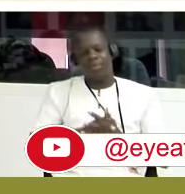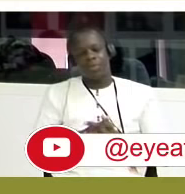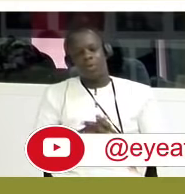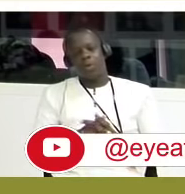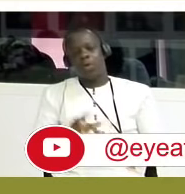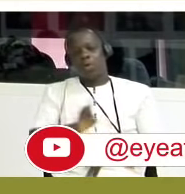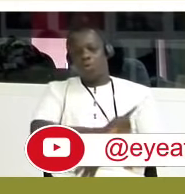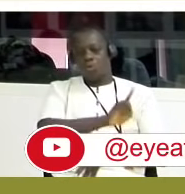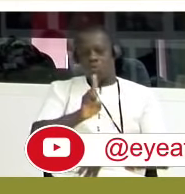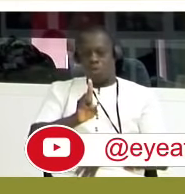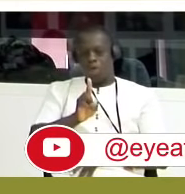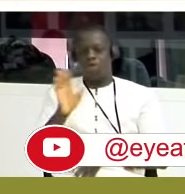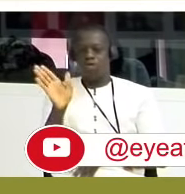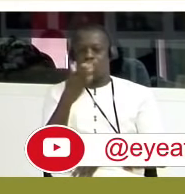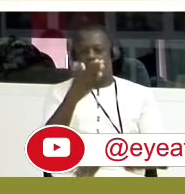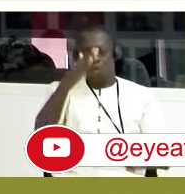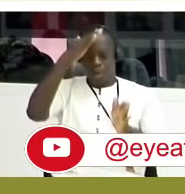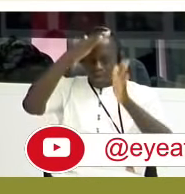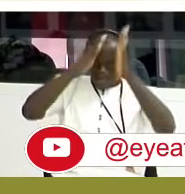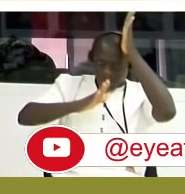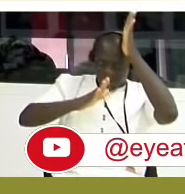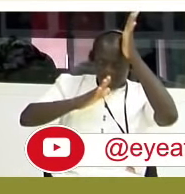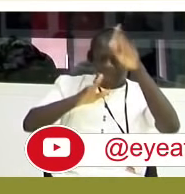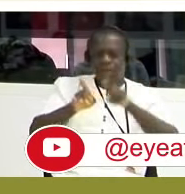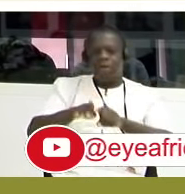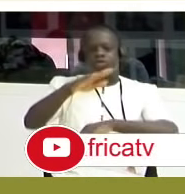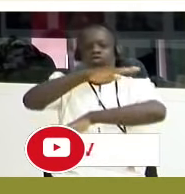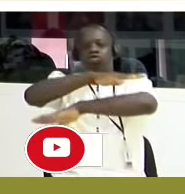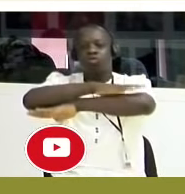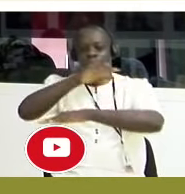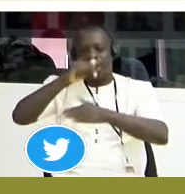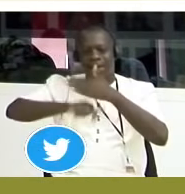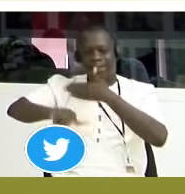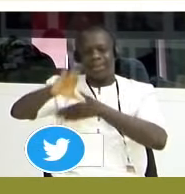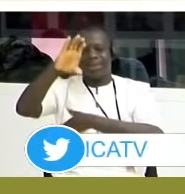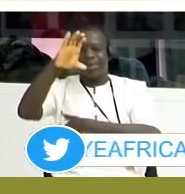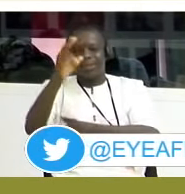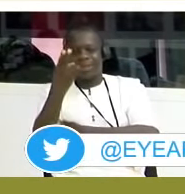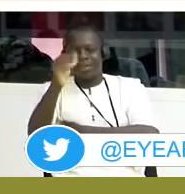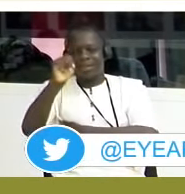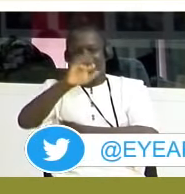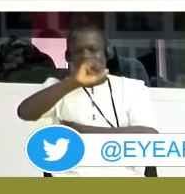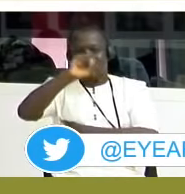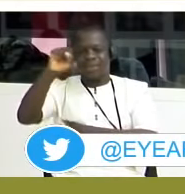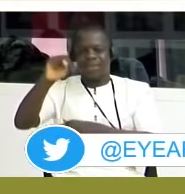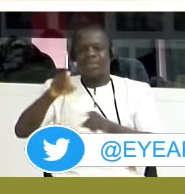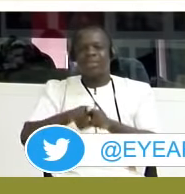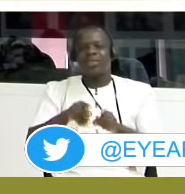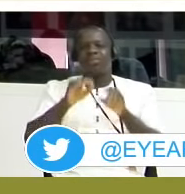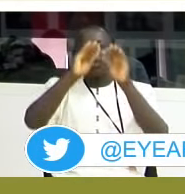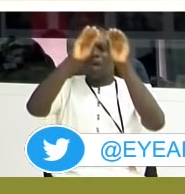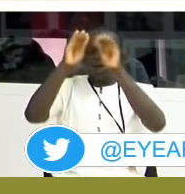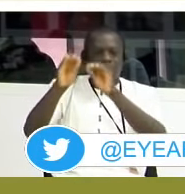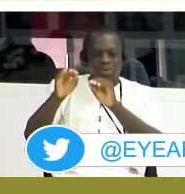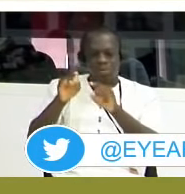we went to the military academy in Thiès called École Nationale des Officiers